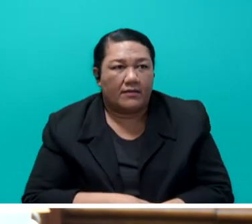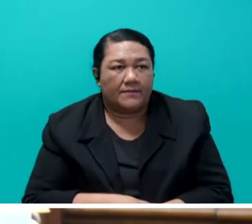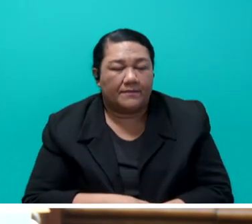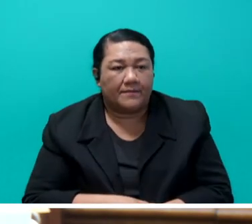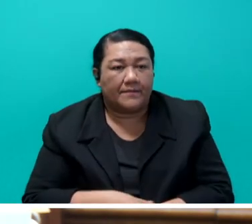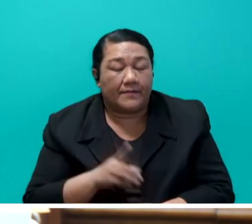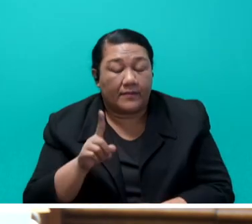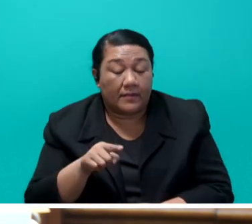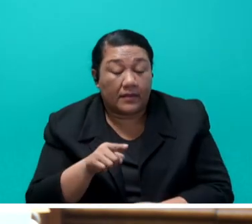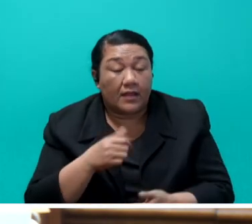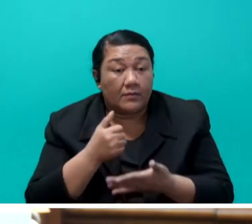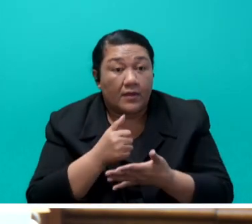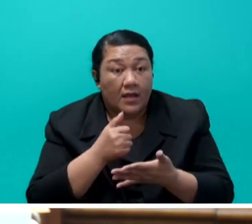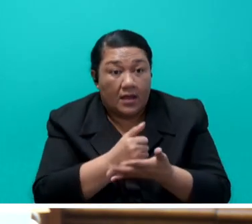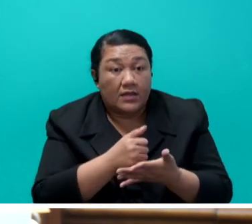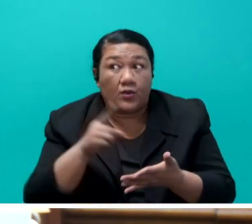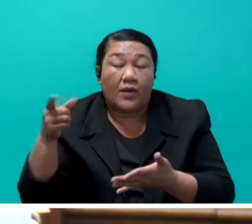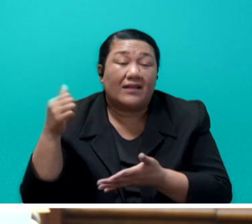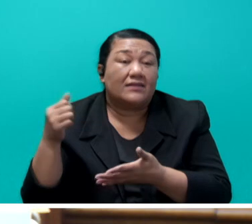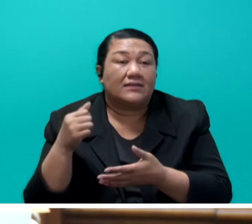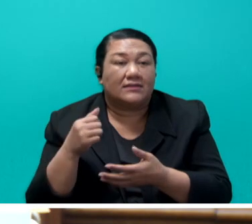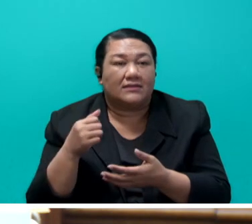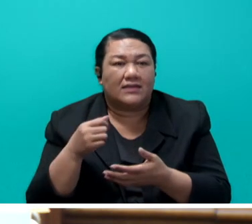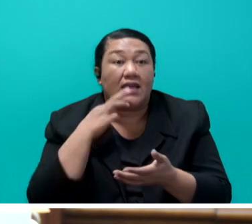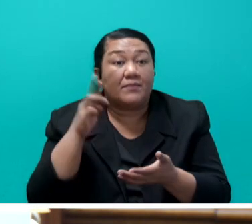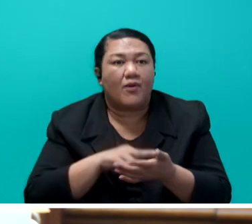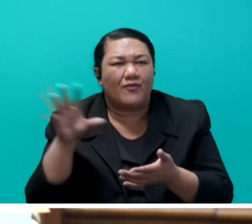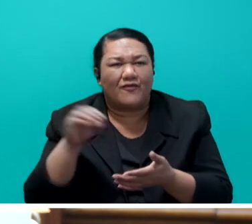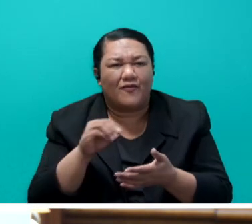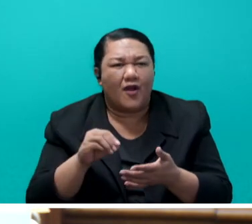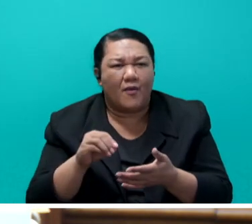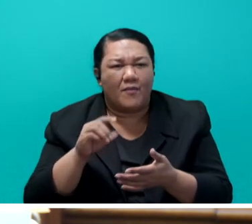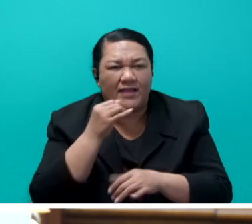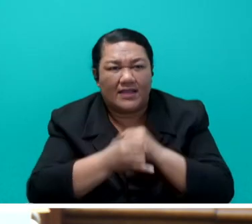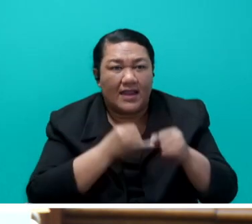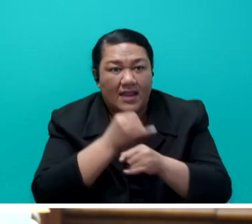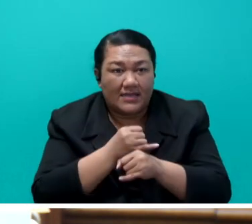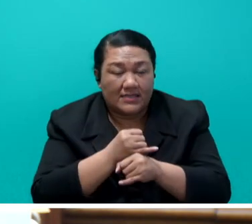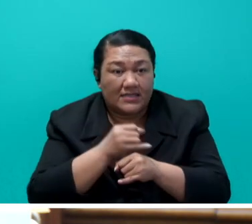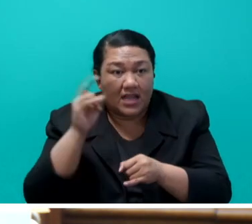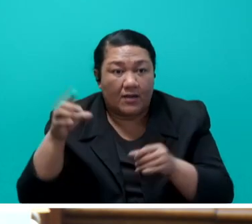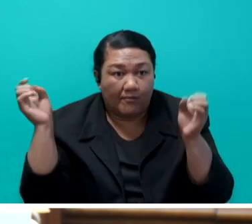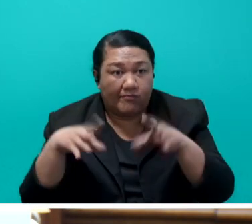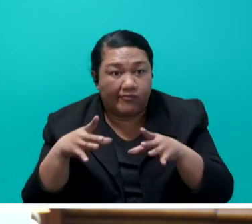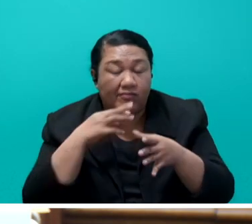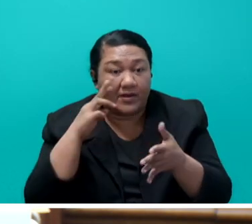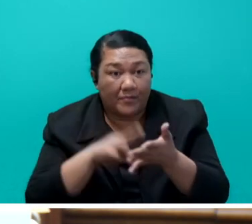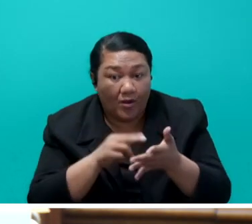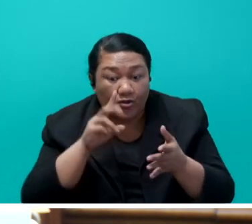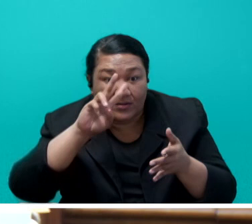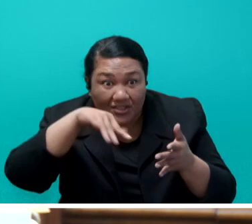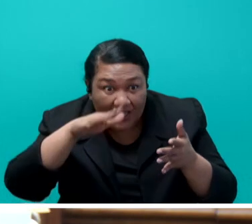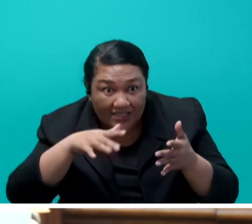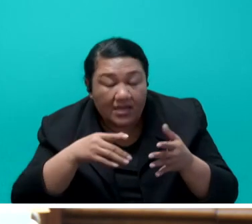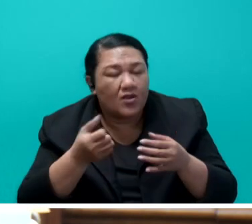by the International Atomic Energy Agency that affirms that the discharge of the